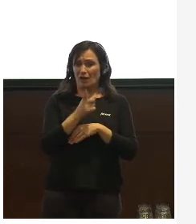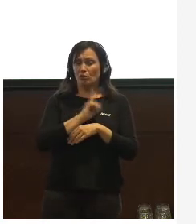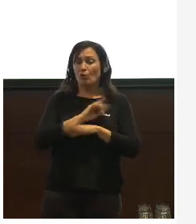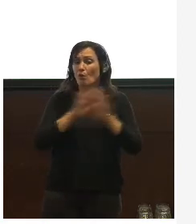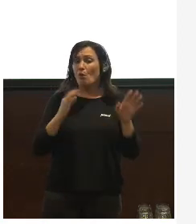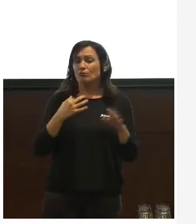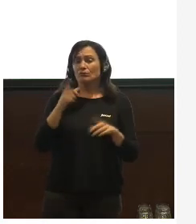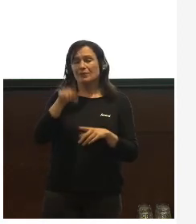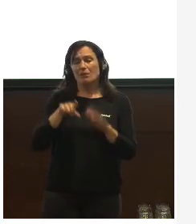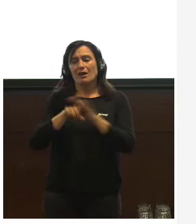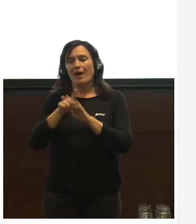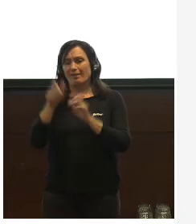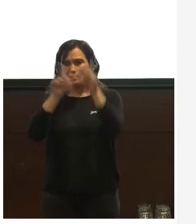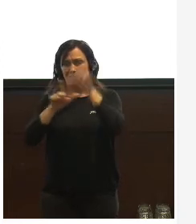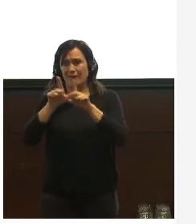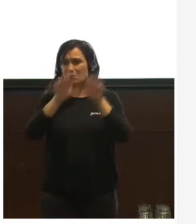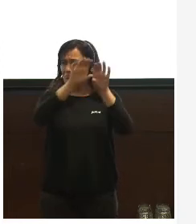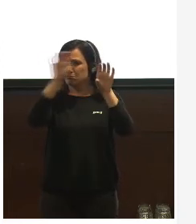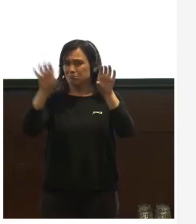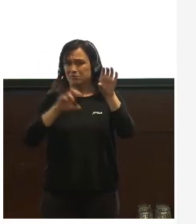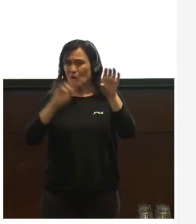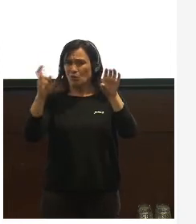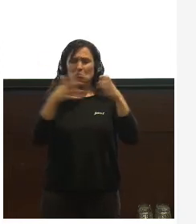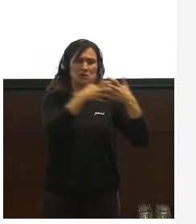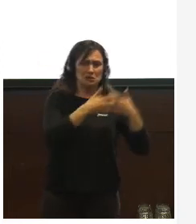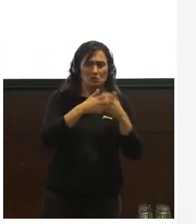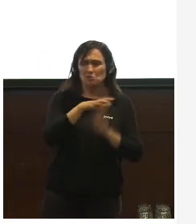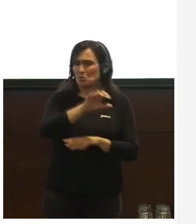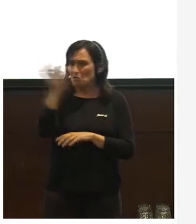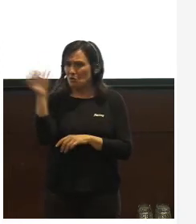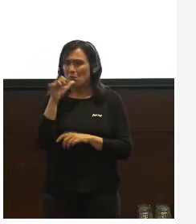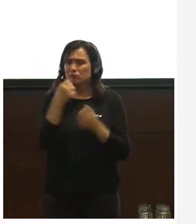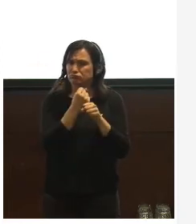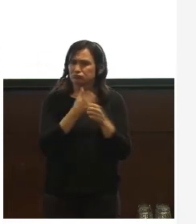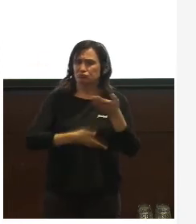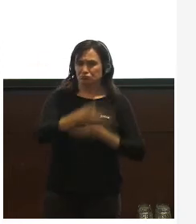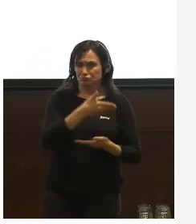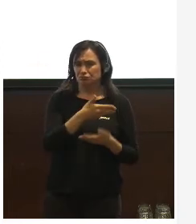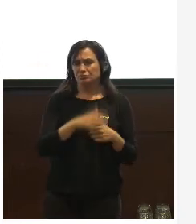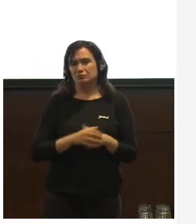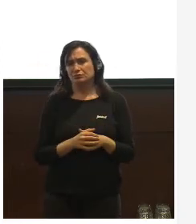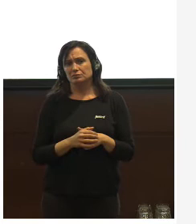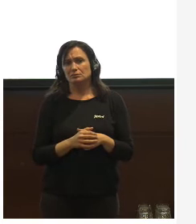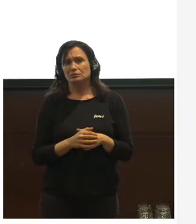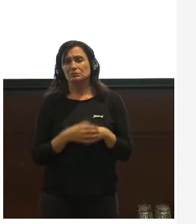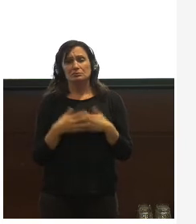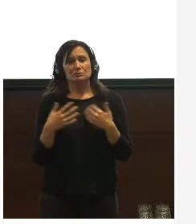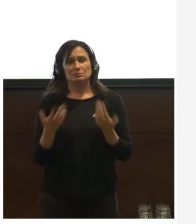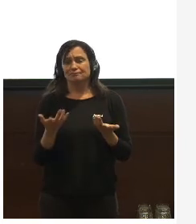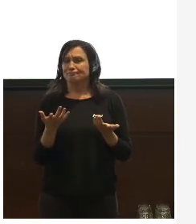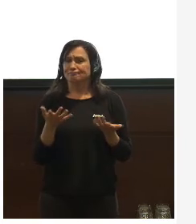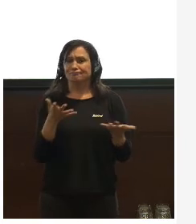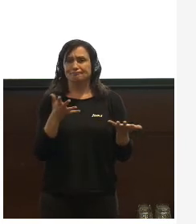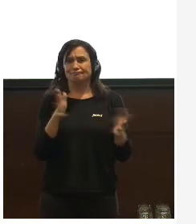other countries, from the US, from Europe. We are basically like the local specialist in the